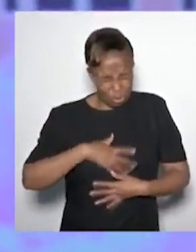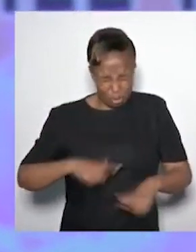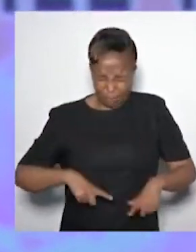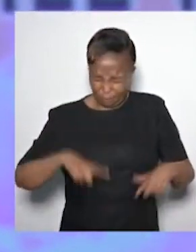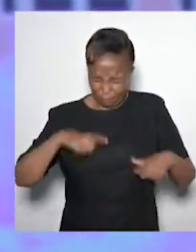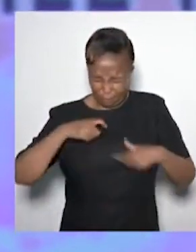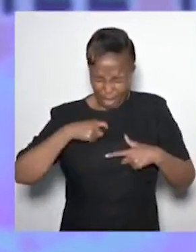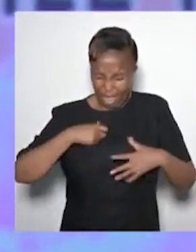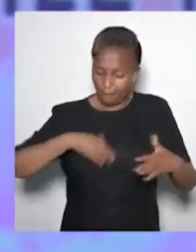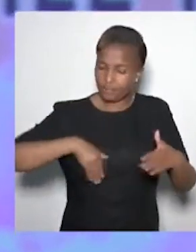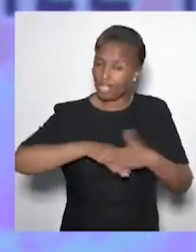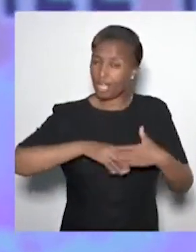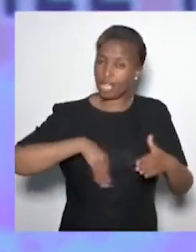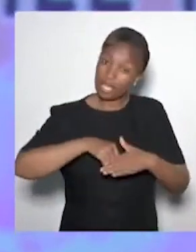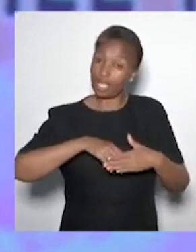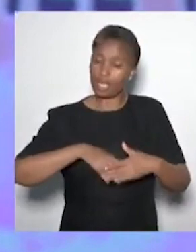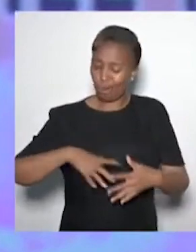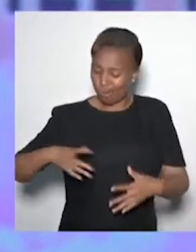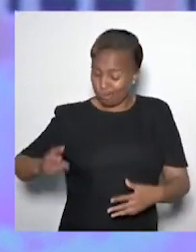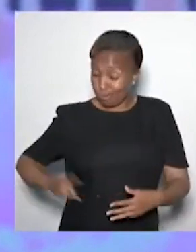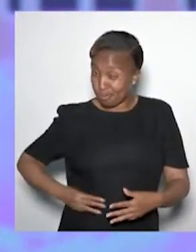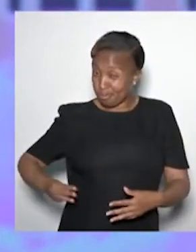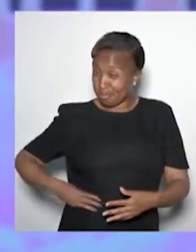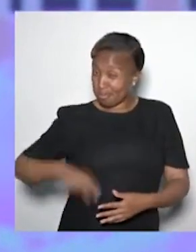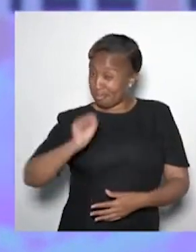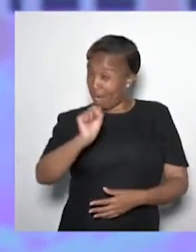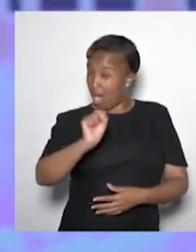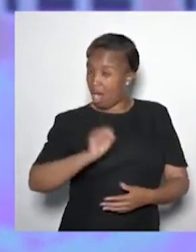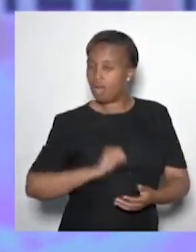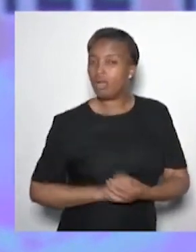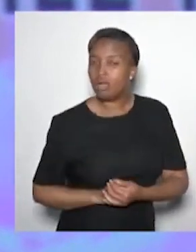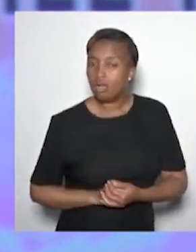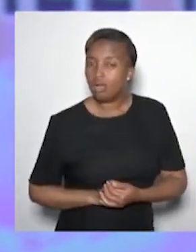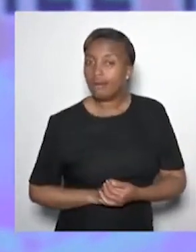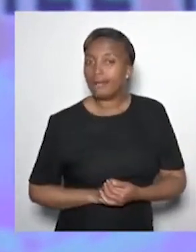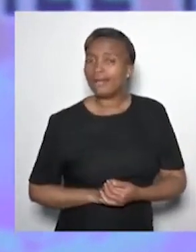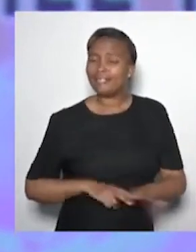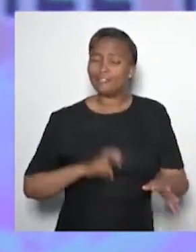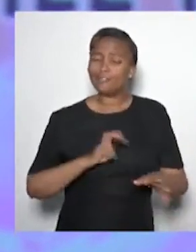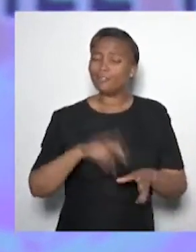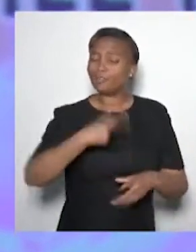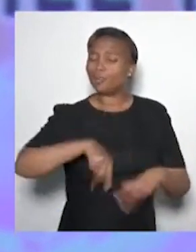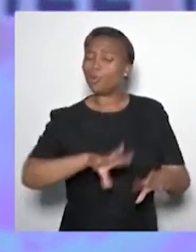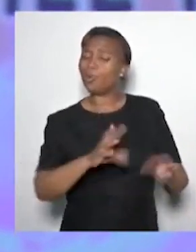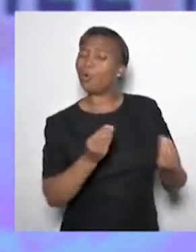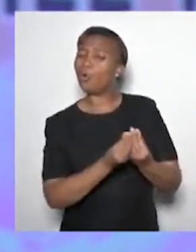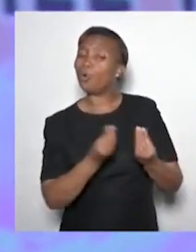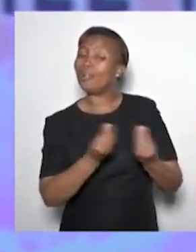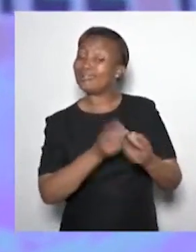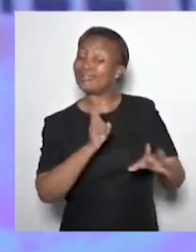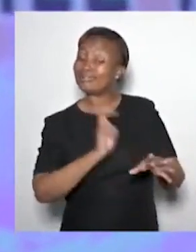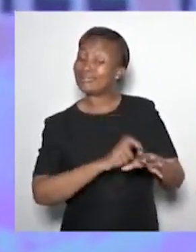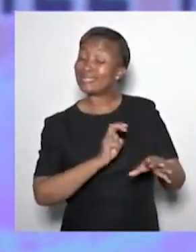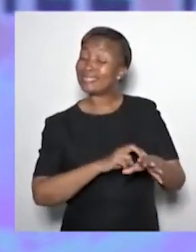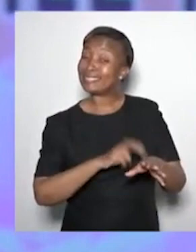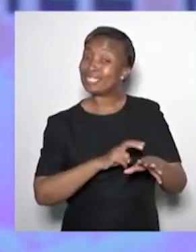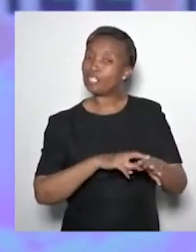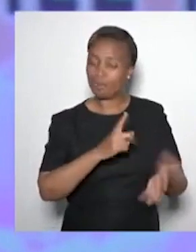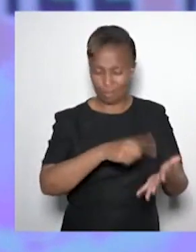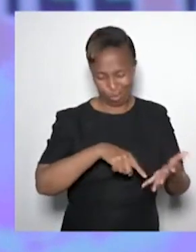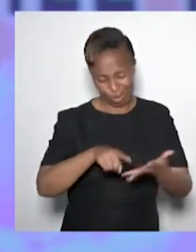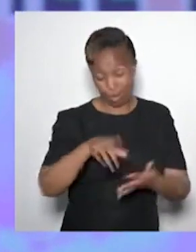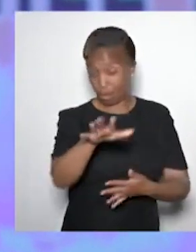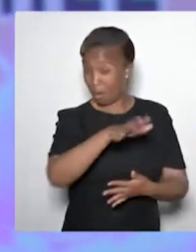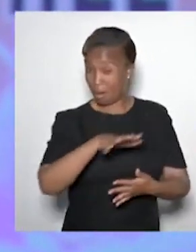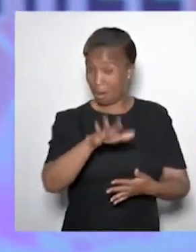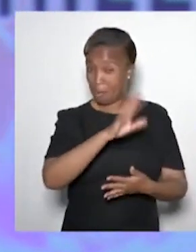that is about to be born. And you have to do all that's necessary to get yourself in the right space for that birth